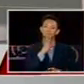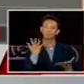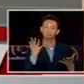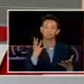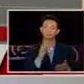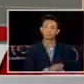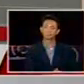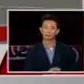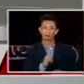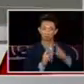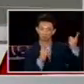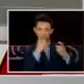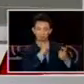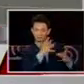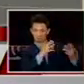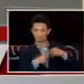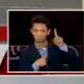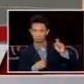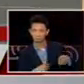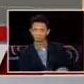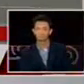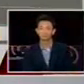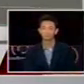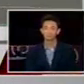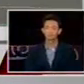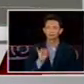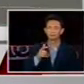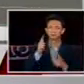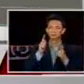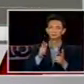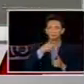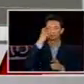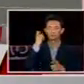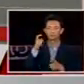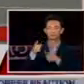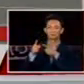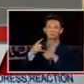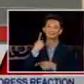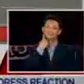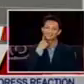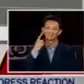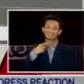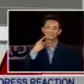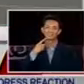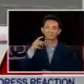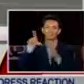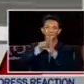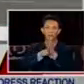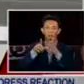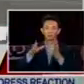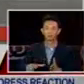he's saying? Well, let's see how this develops, because according to Justice Cuevas, there